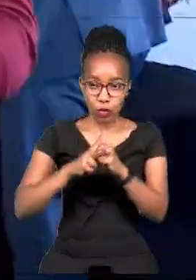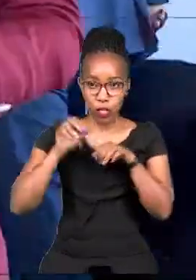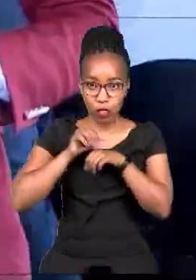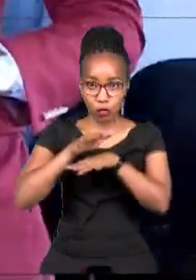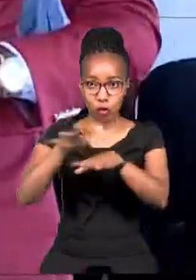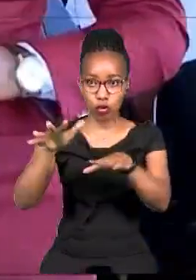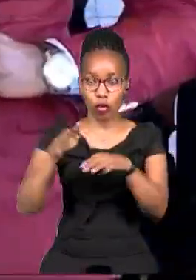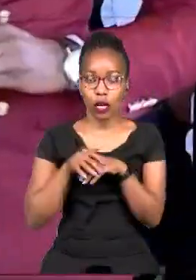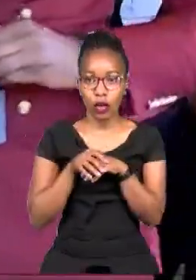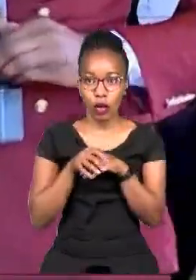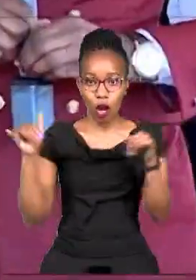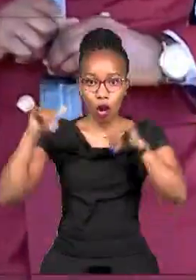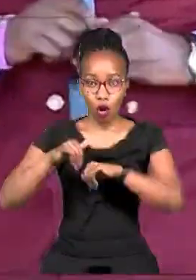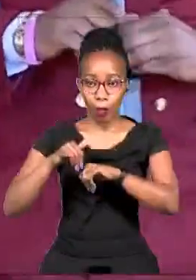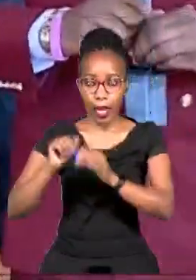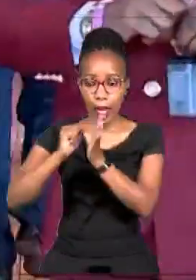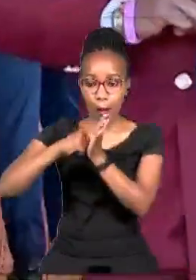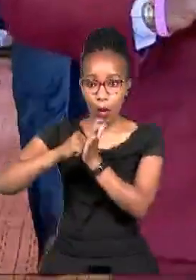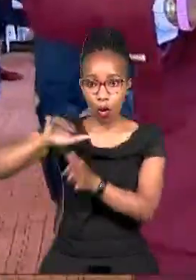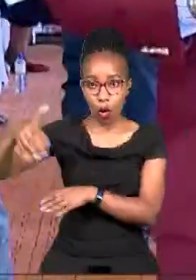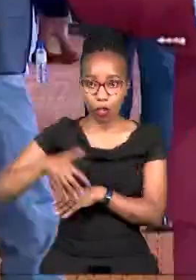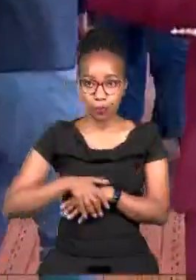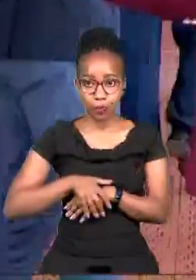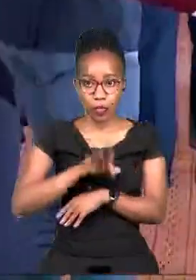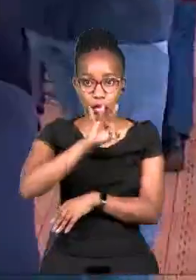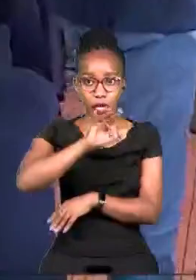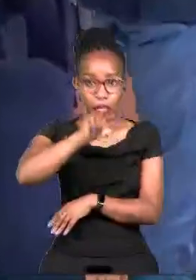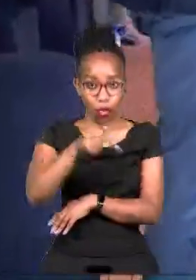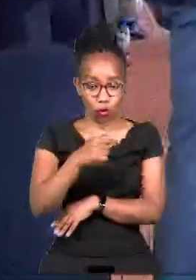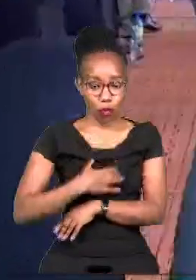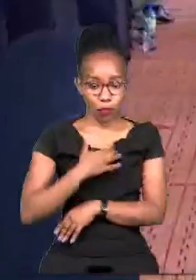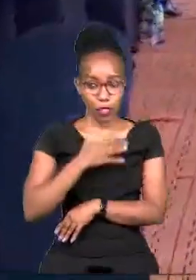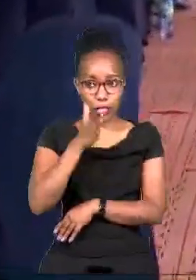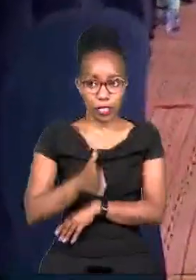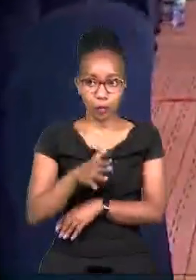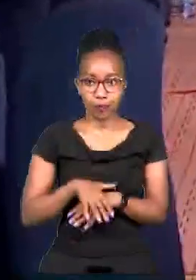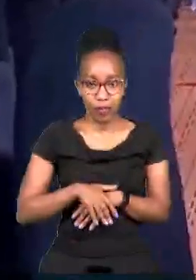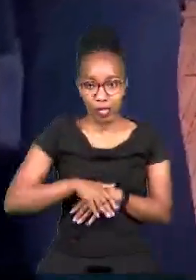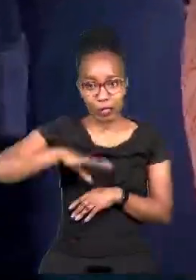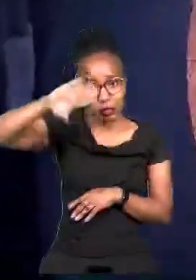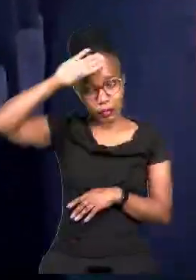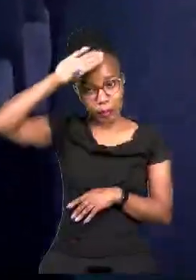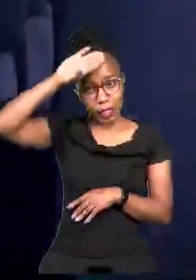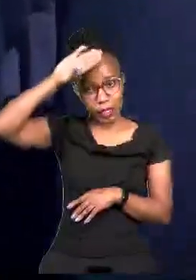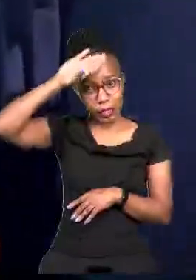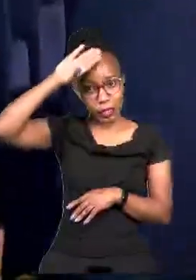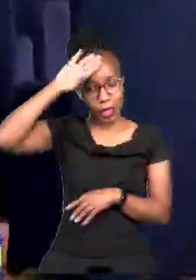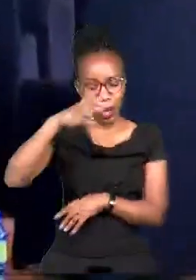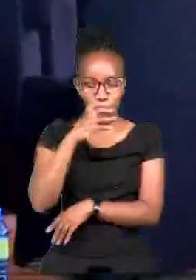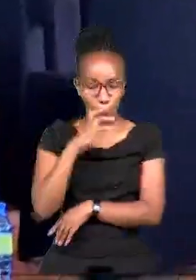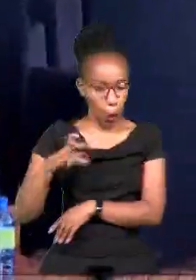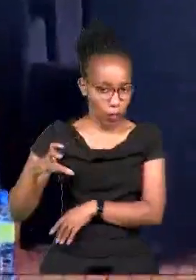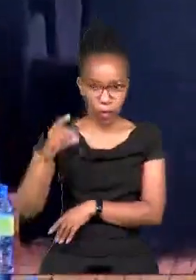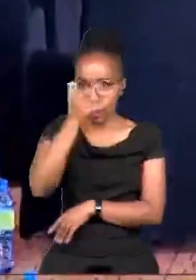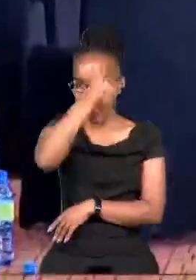Wote, Makueni County, where over 3,000 delegates have attended, feeling the high temperatures as a result of the climate